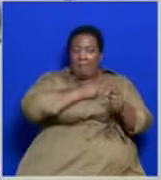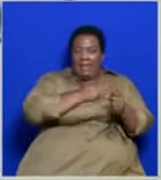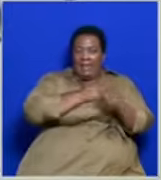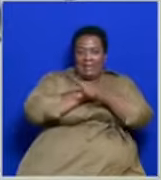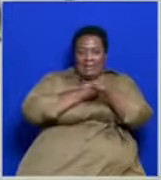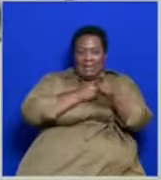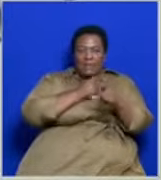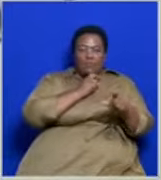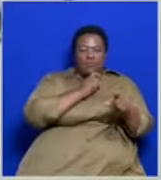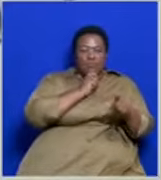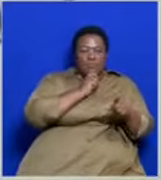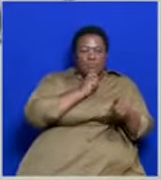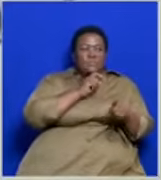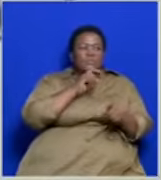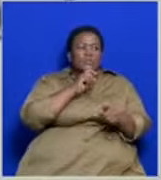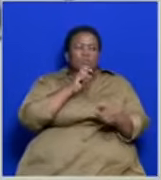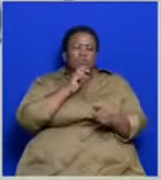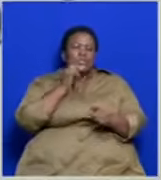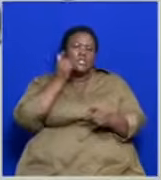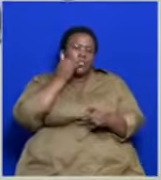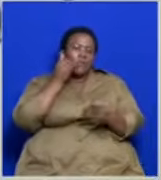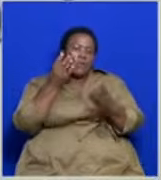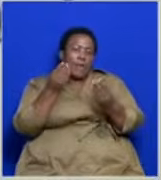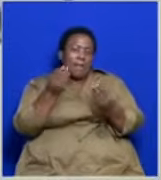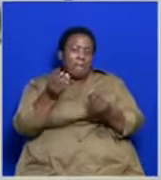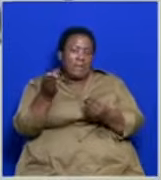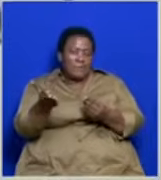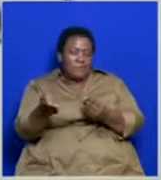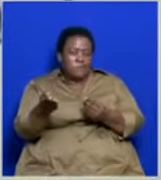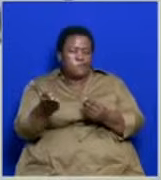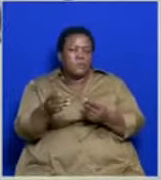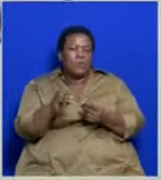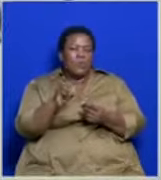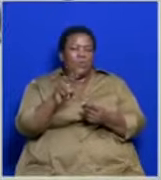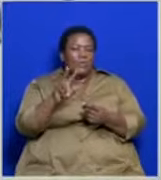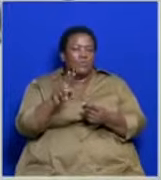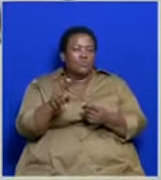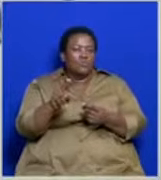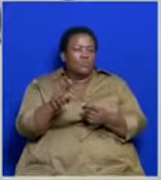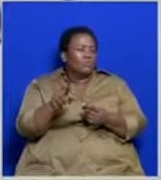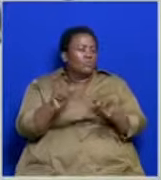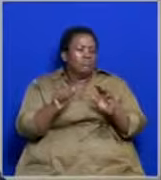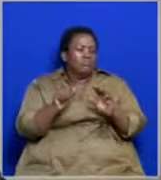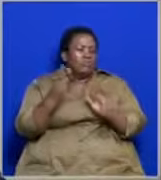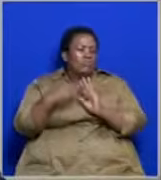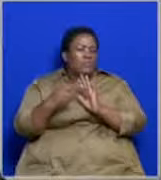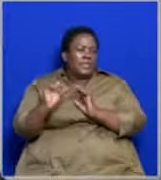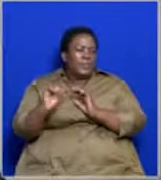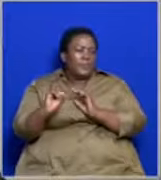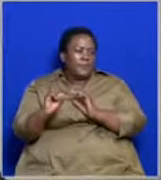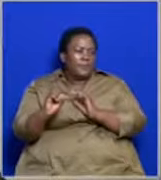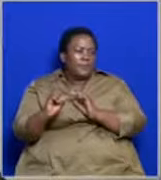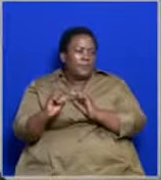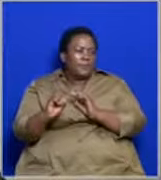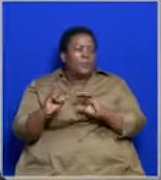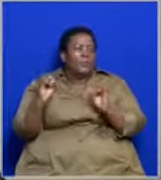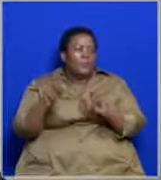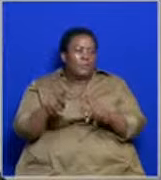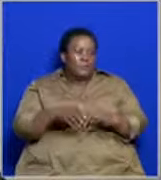number, I see end there, 082597. Don't read it out, please. Oh, okay.